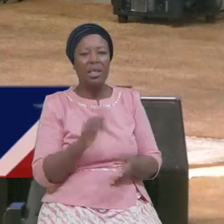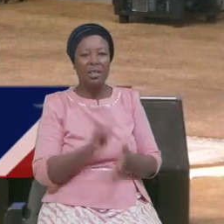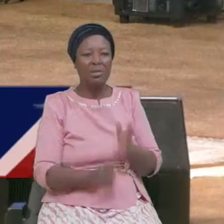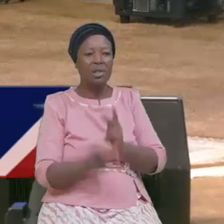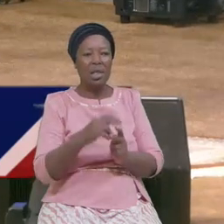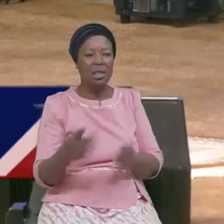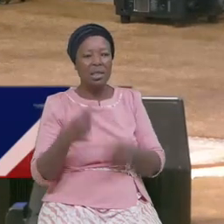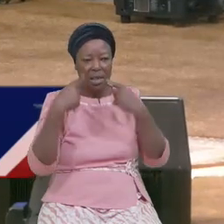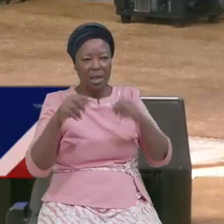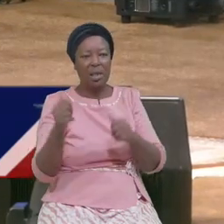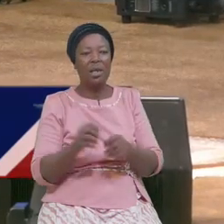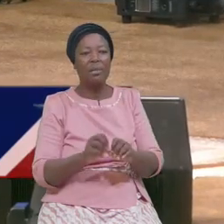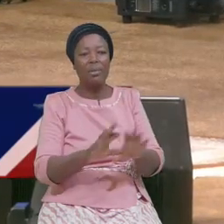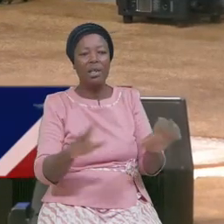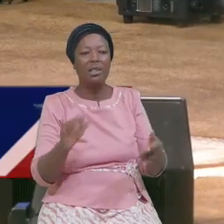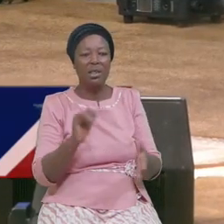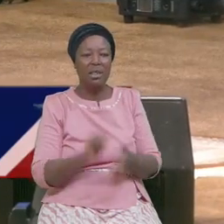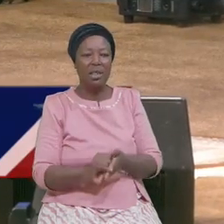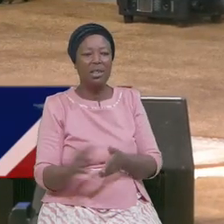they seek a country.